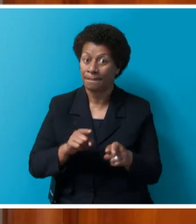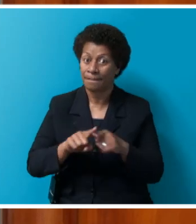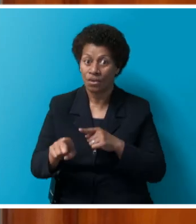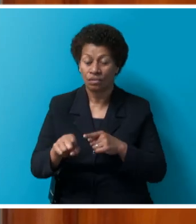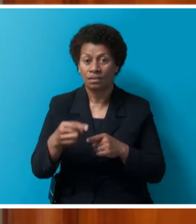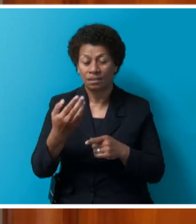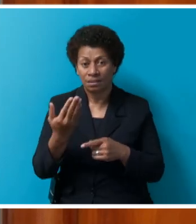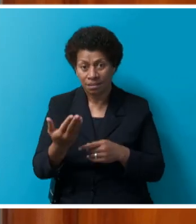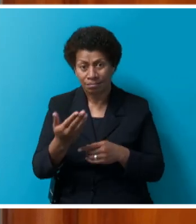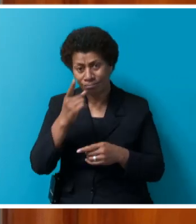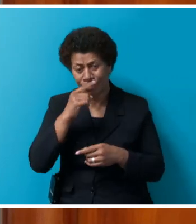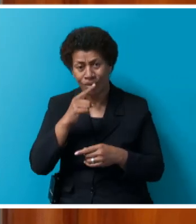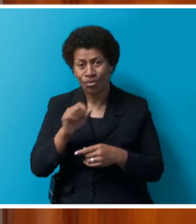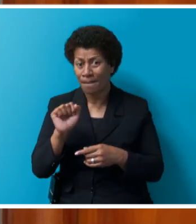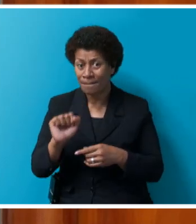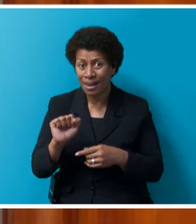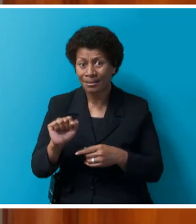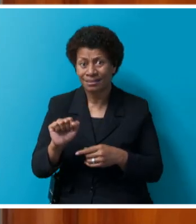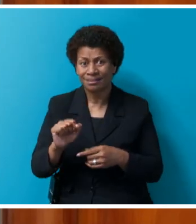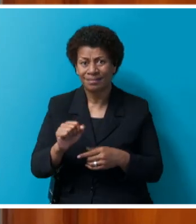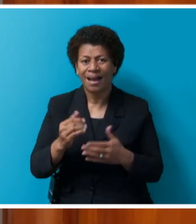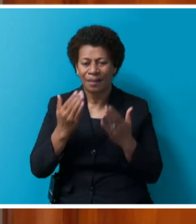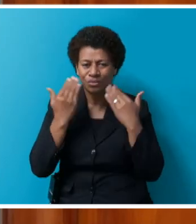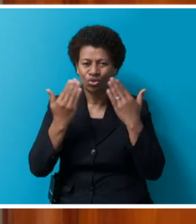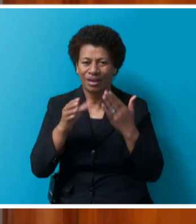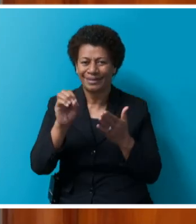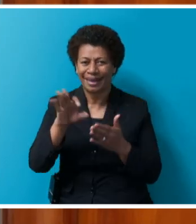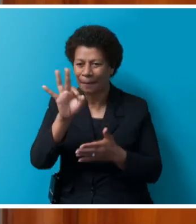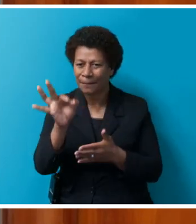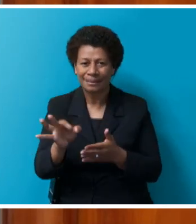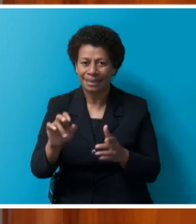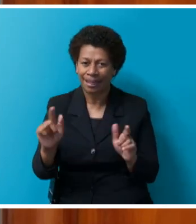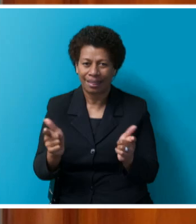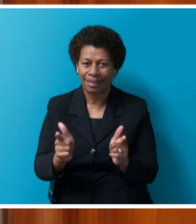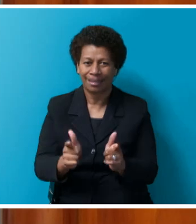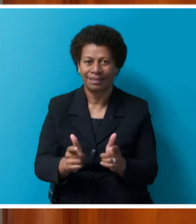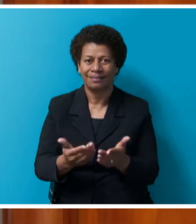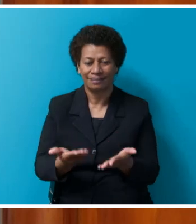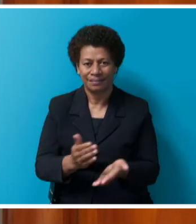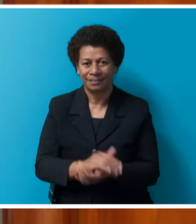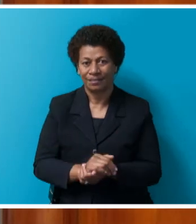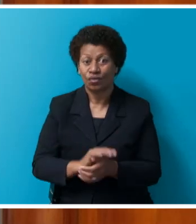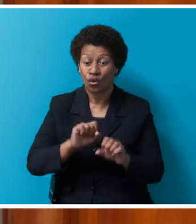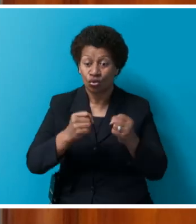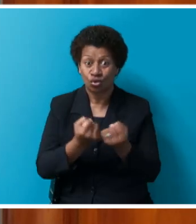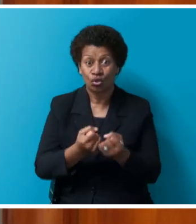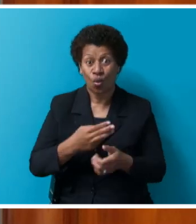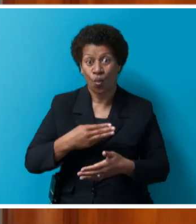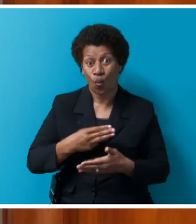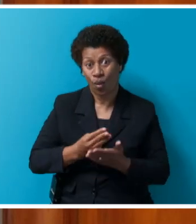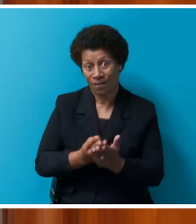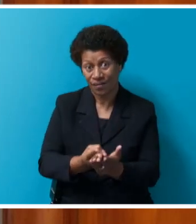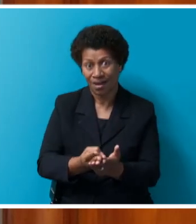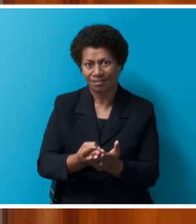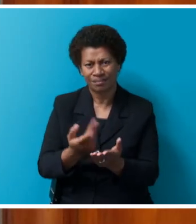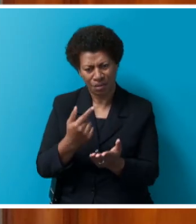will appreciate the 10% decrease in bus fares. Our most vulnerable living on social welfare will appreciate the increase in their